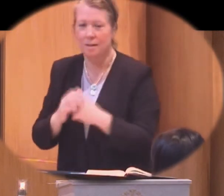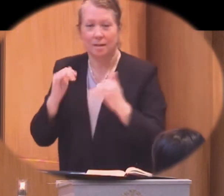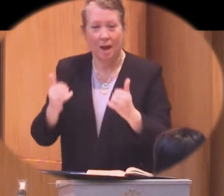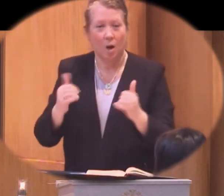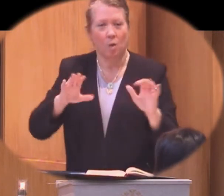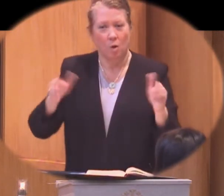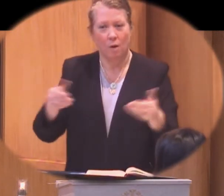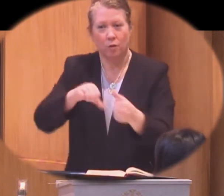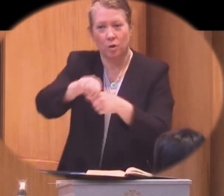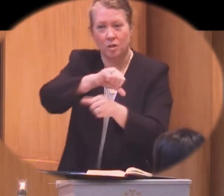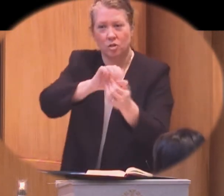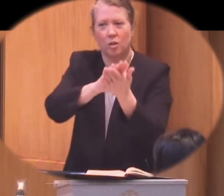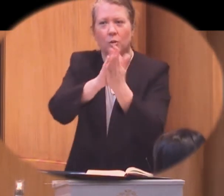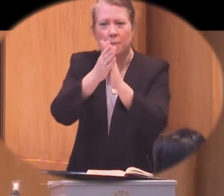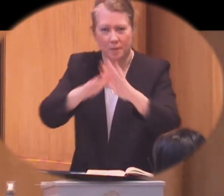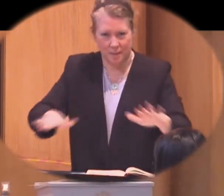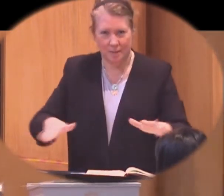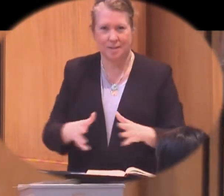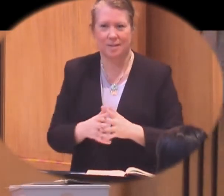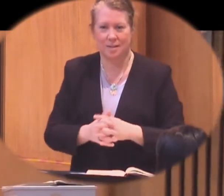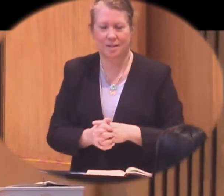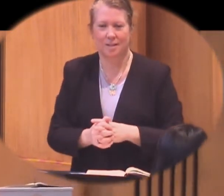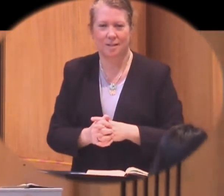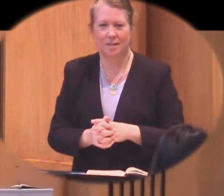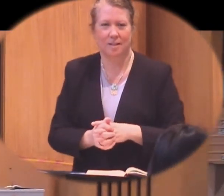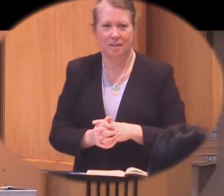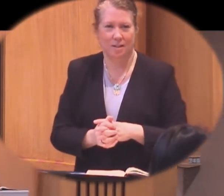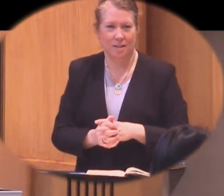Let us offer each other the sign of peace.